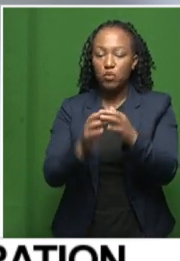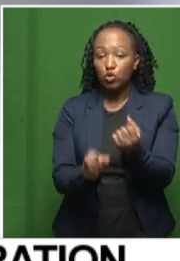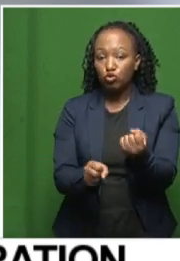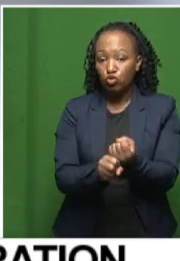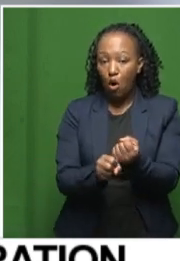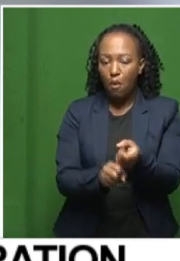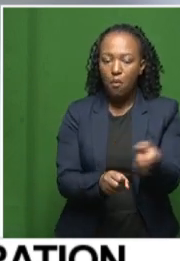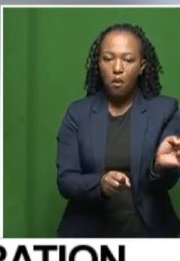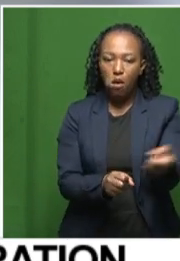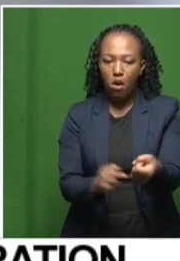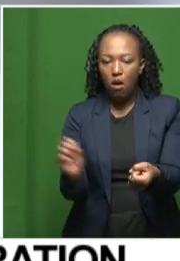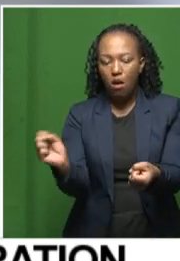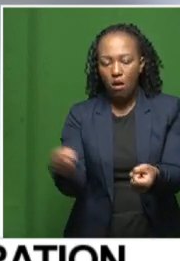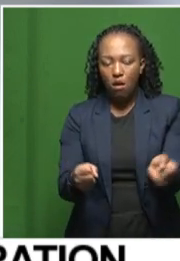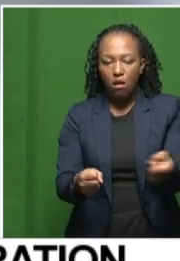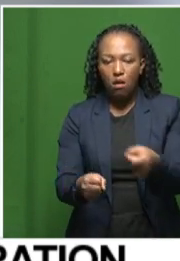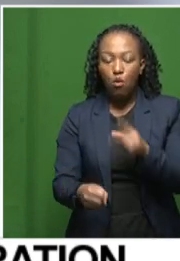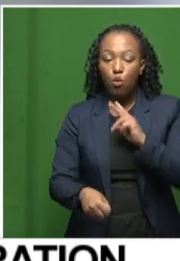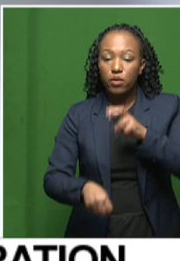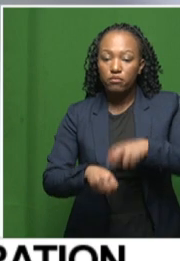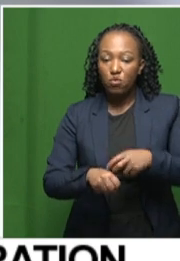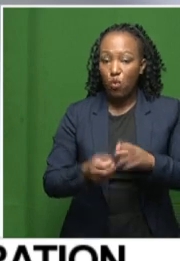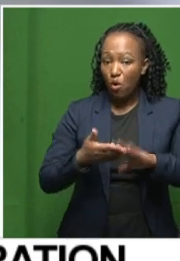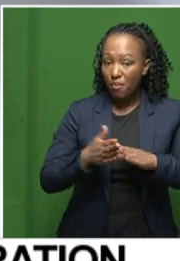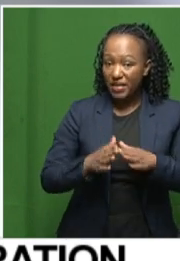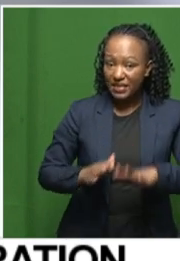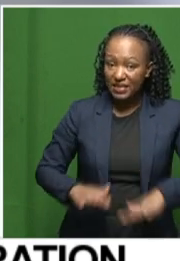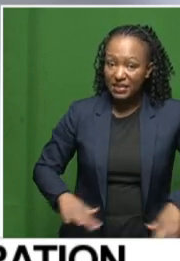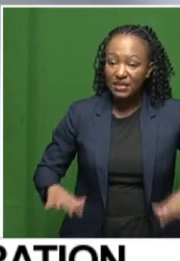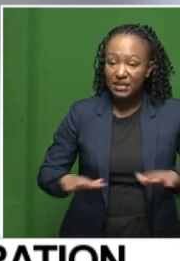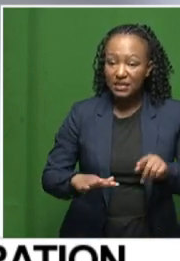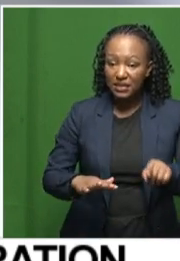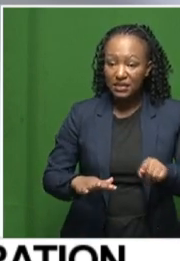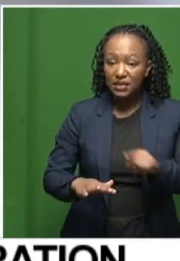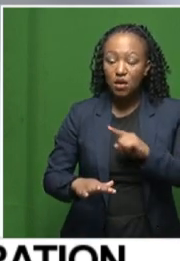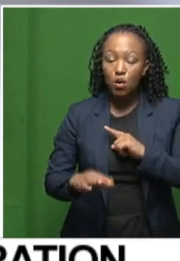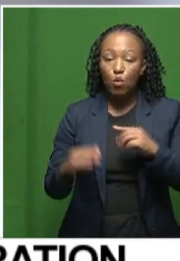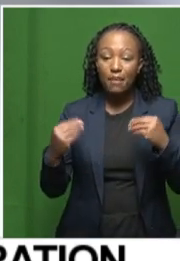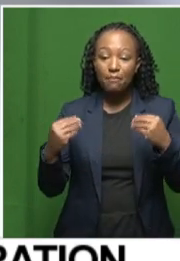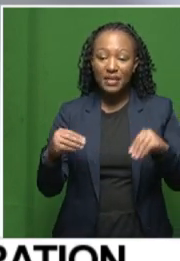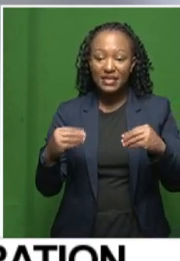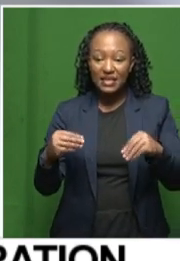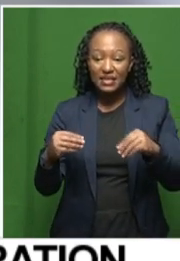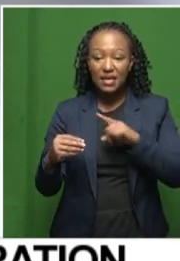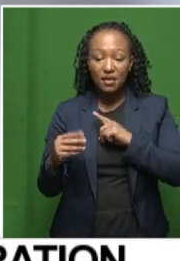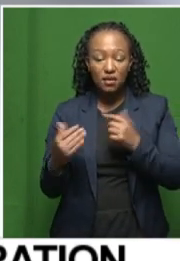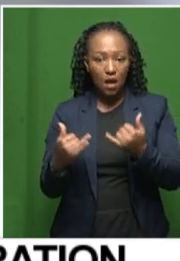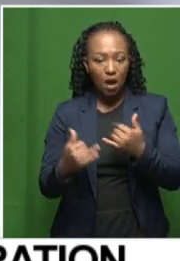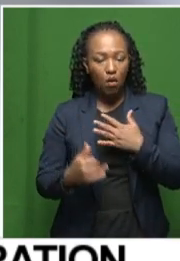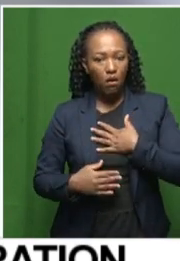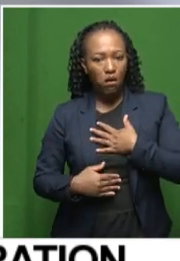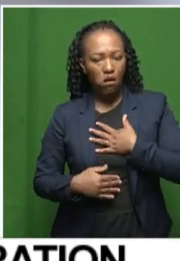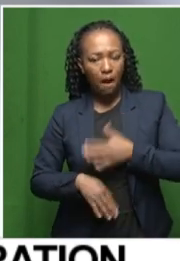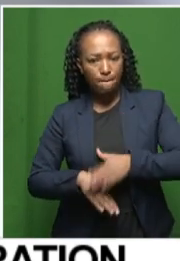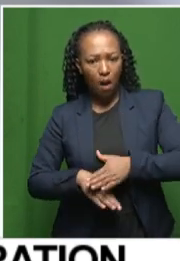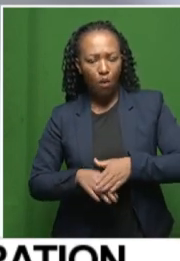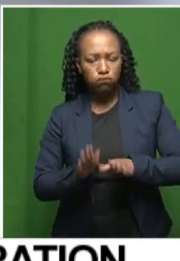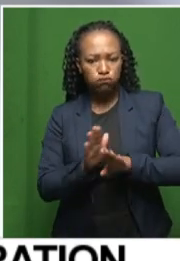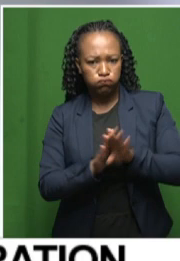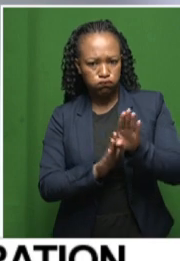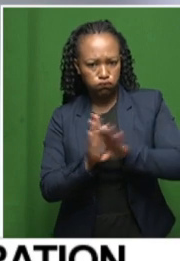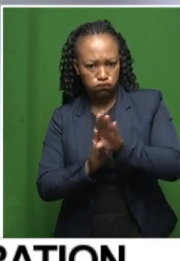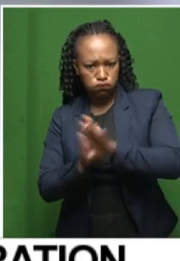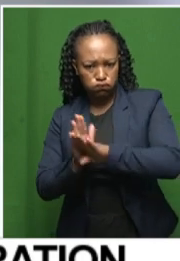is much needed within the communities. And as all of the businesses starts to, thrive, it will